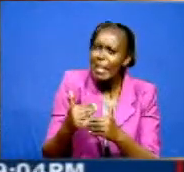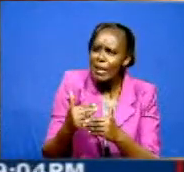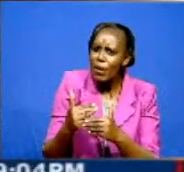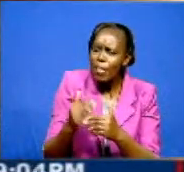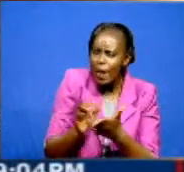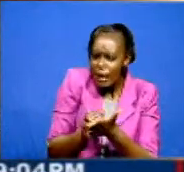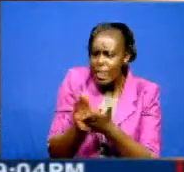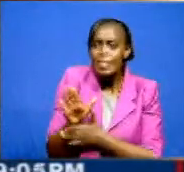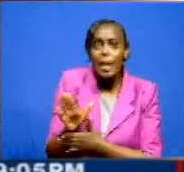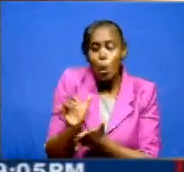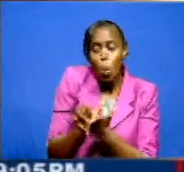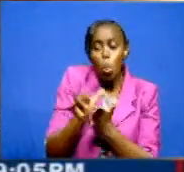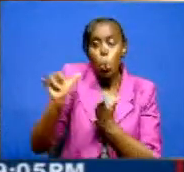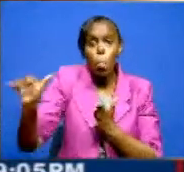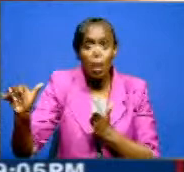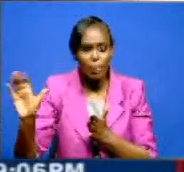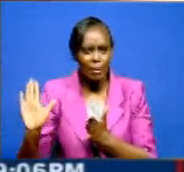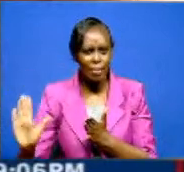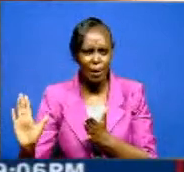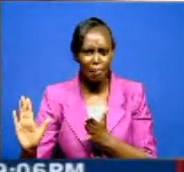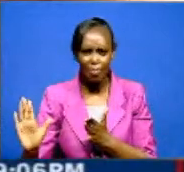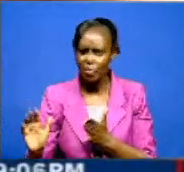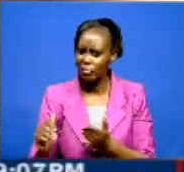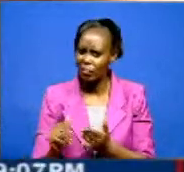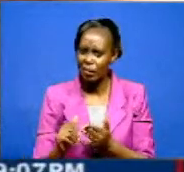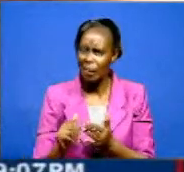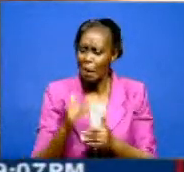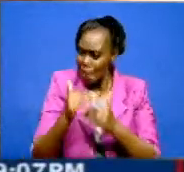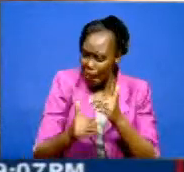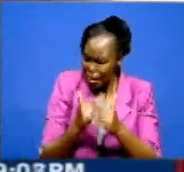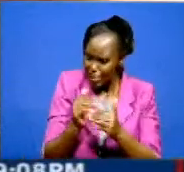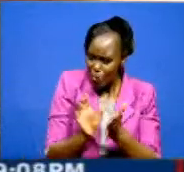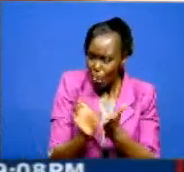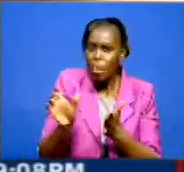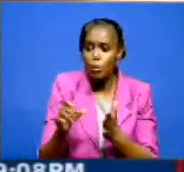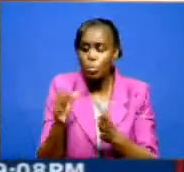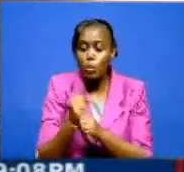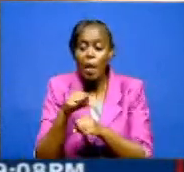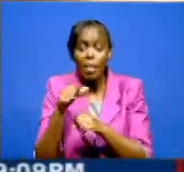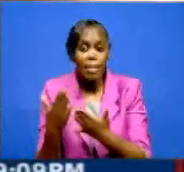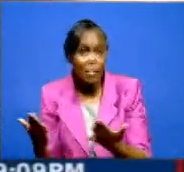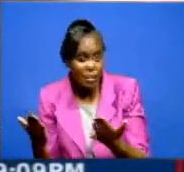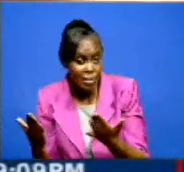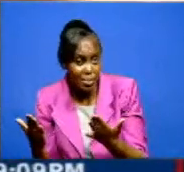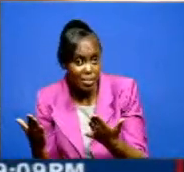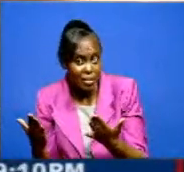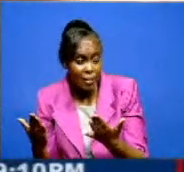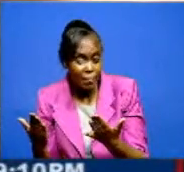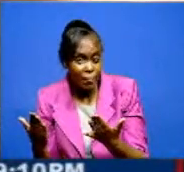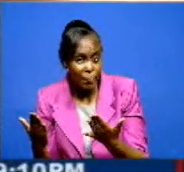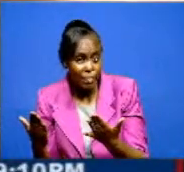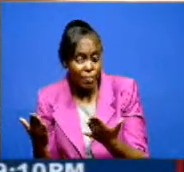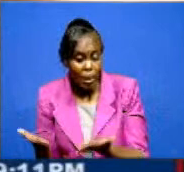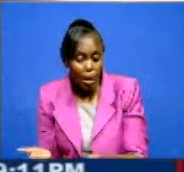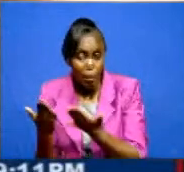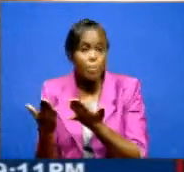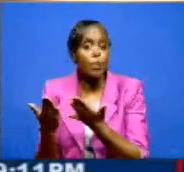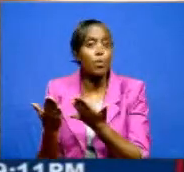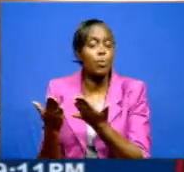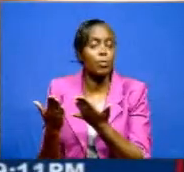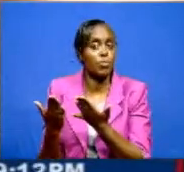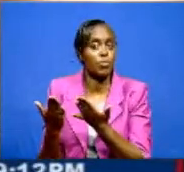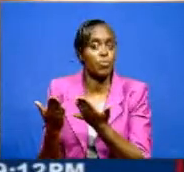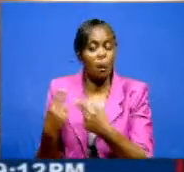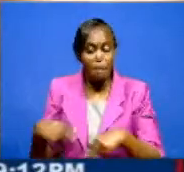them. Raw material to them to do other things and to improve on what we have